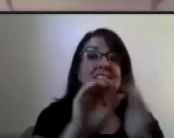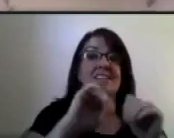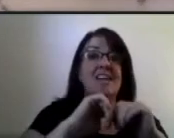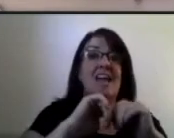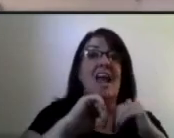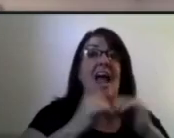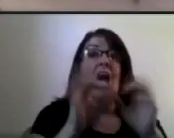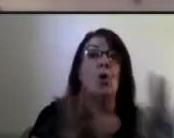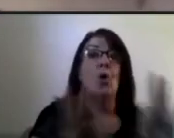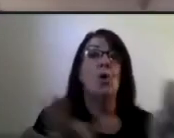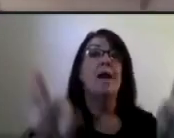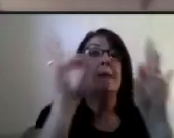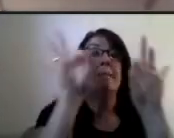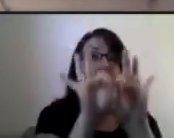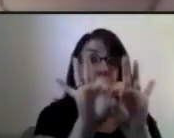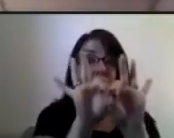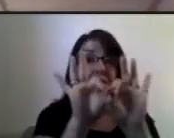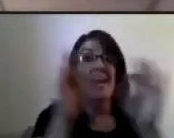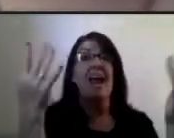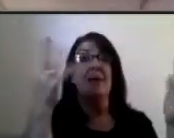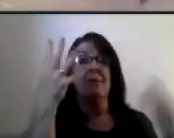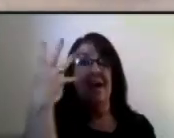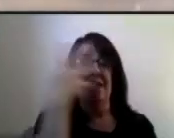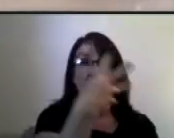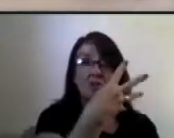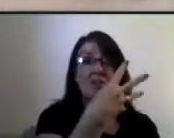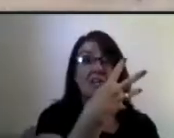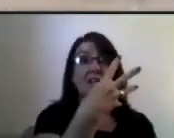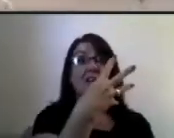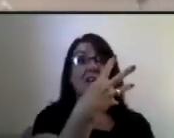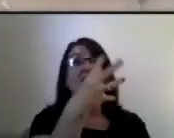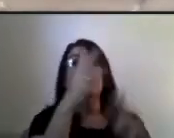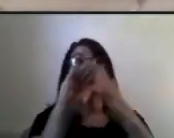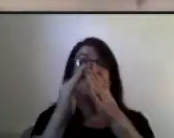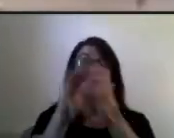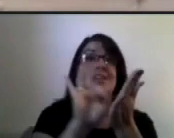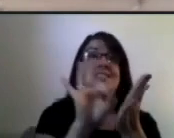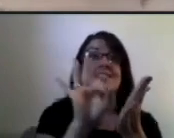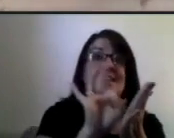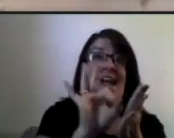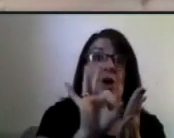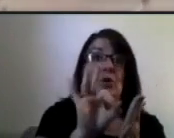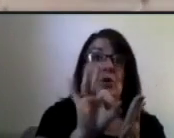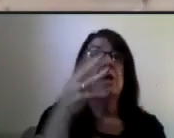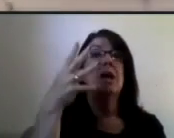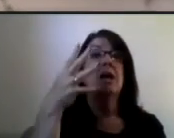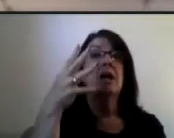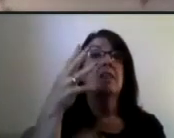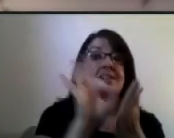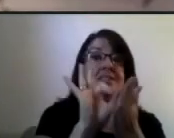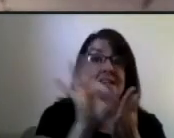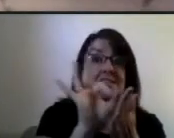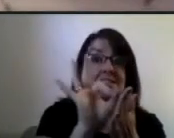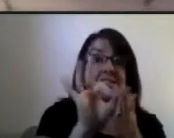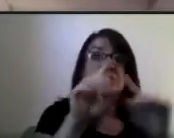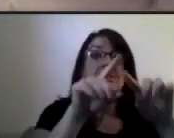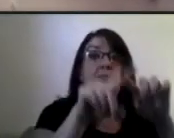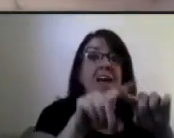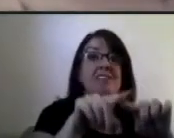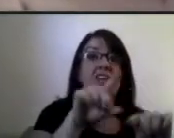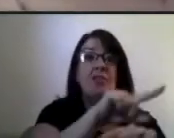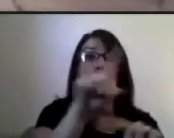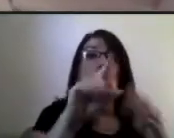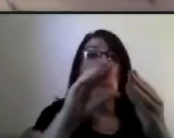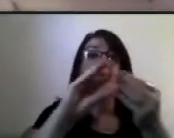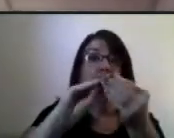color, our immigrant communities, to be counted, no? The census relies on those numbers to give us the support